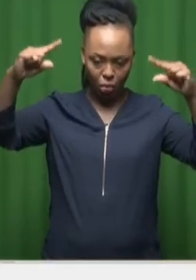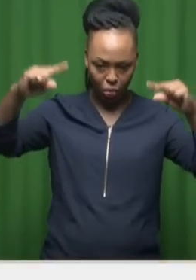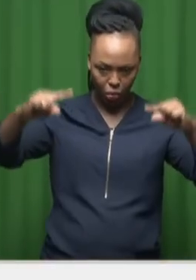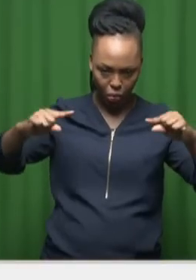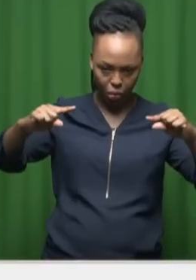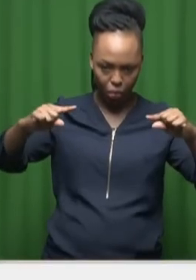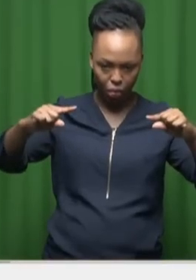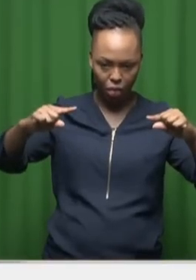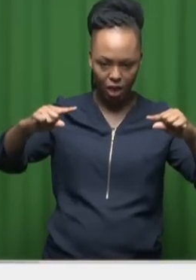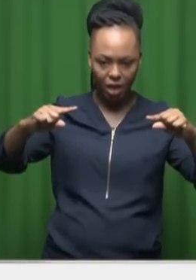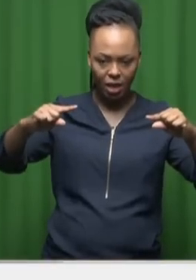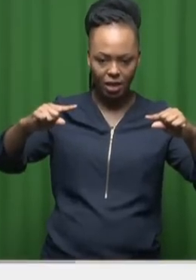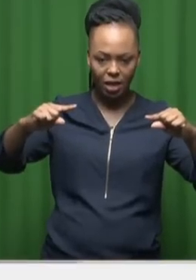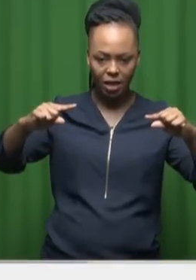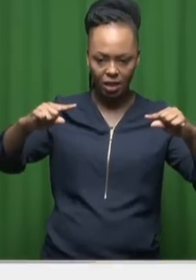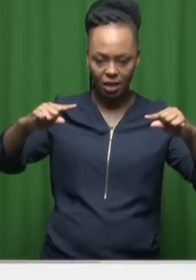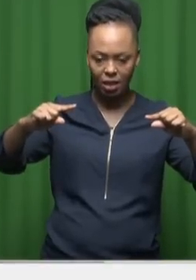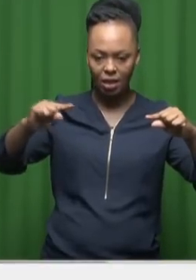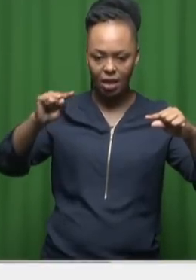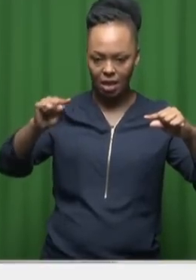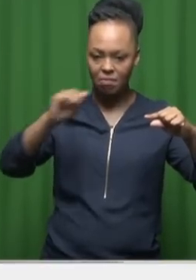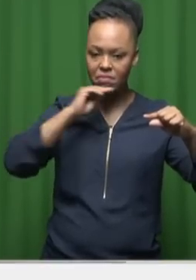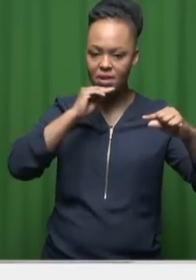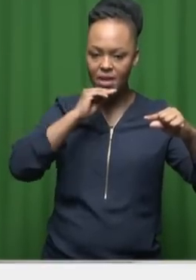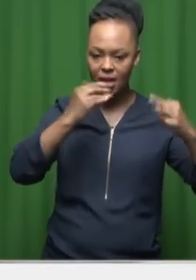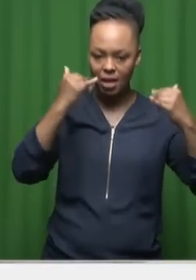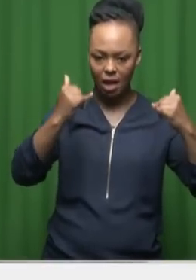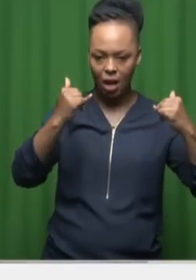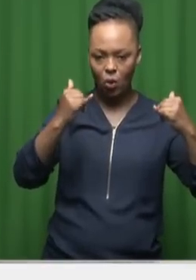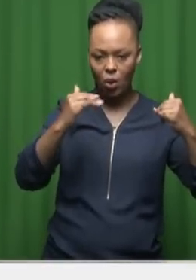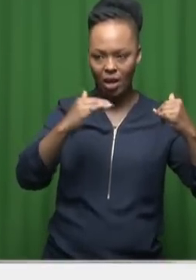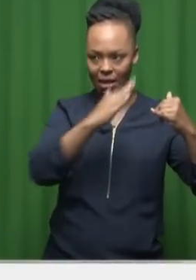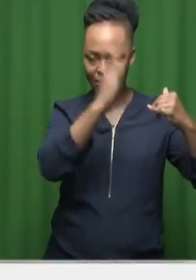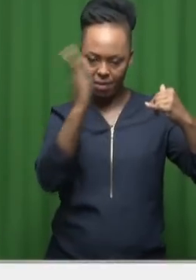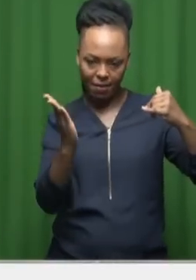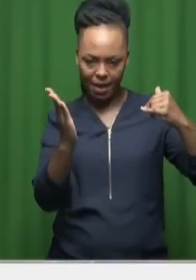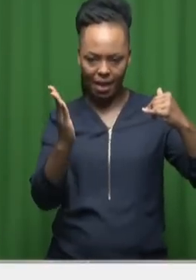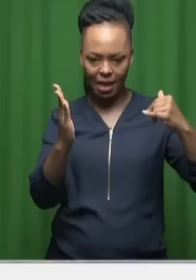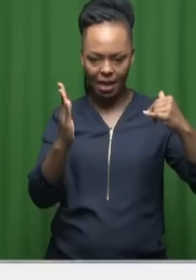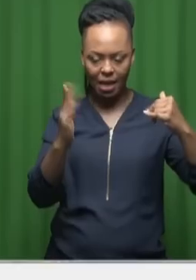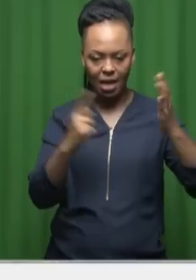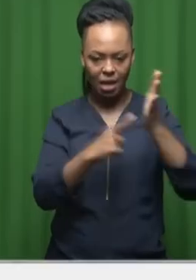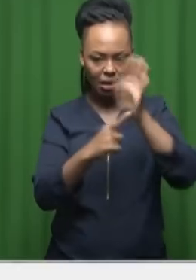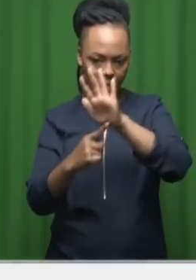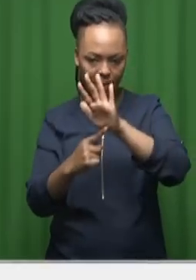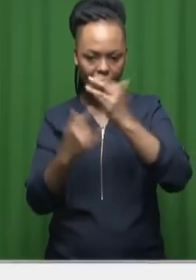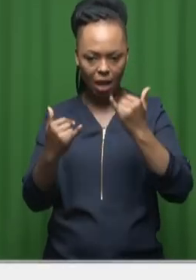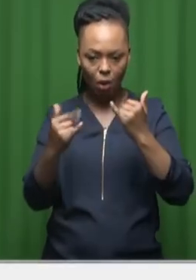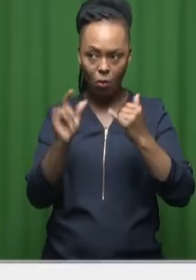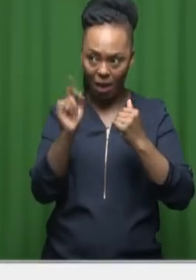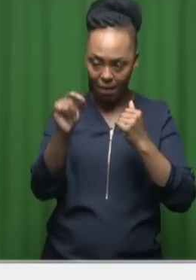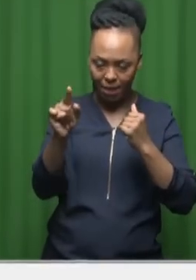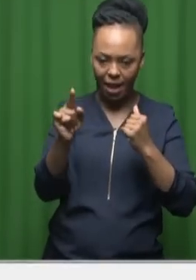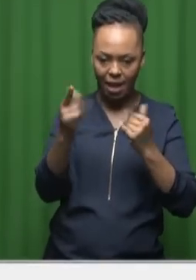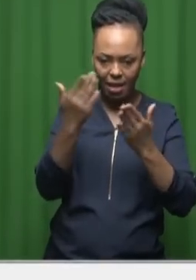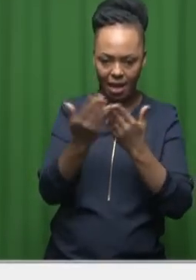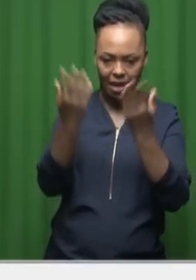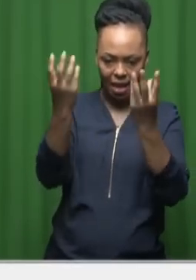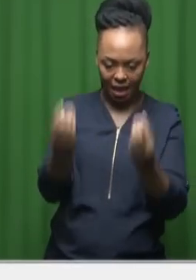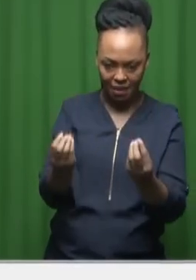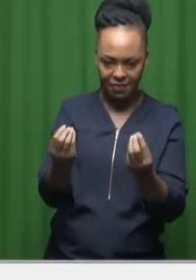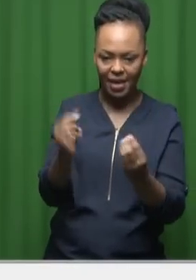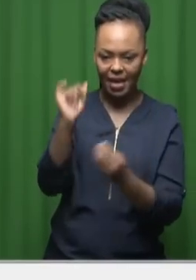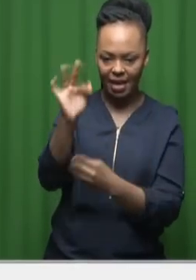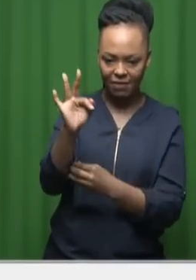Right, we've dropped the red curve. This seems to have skipped a slide. This is basically what we could have if